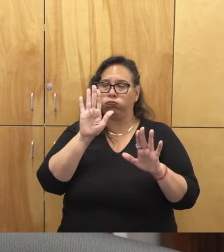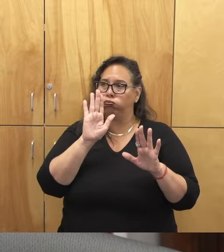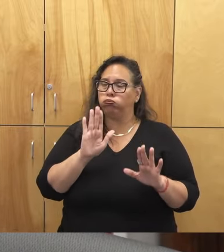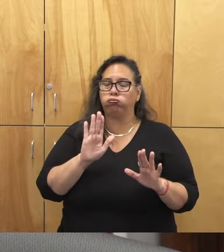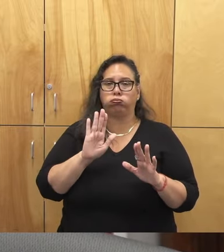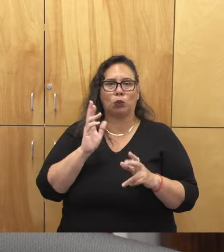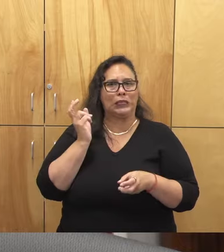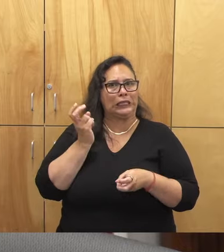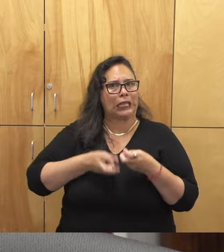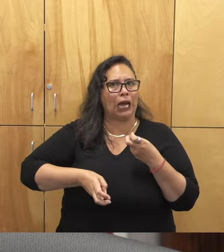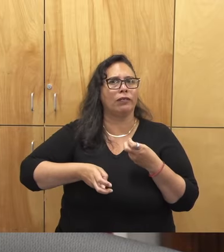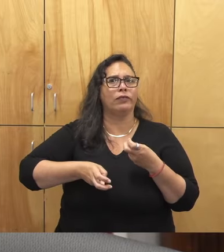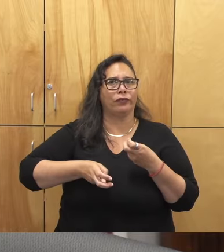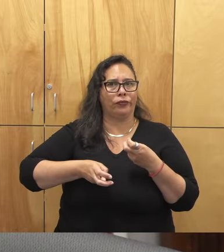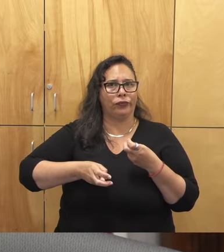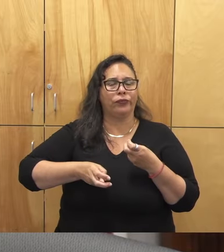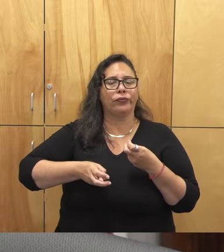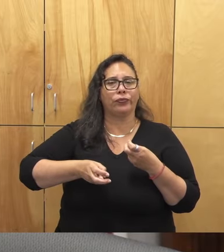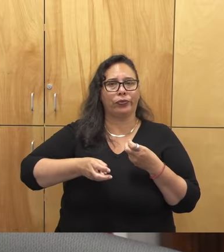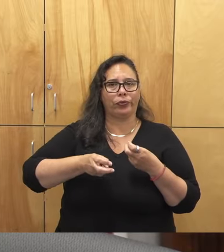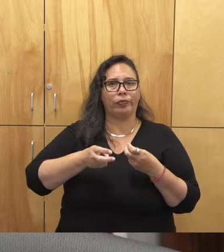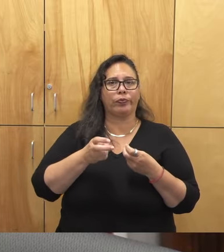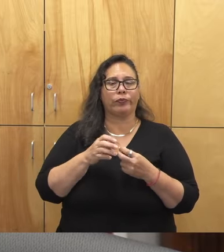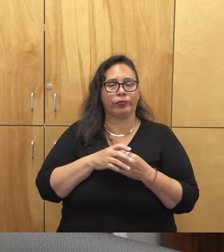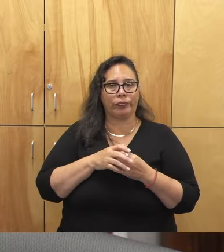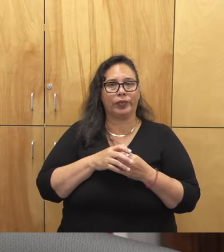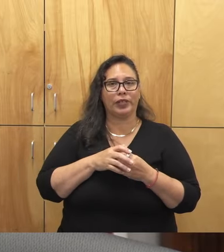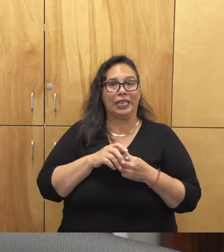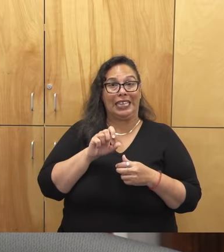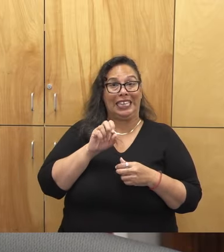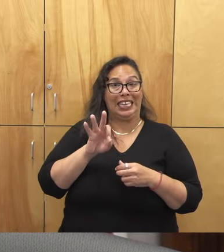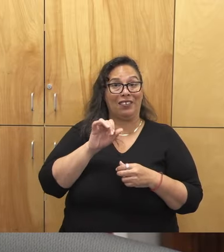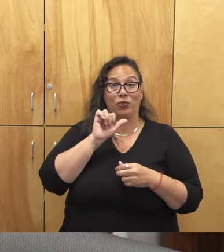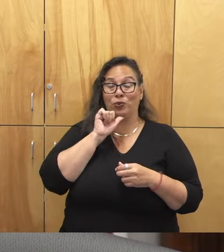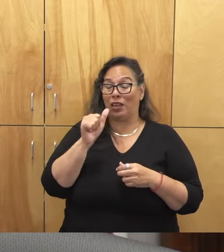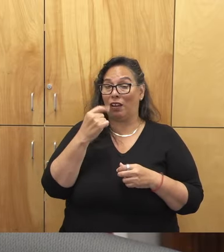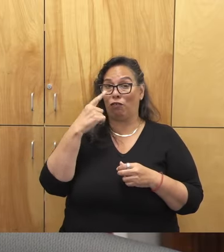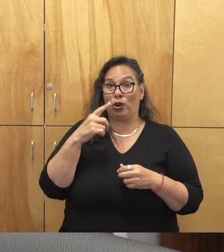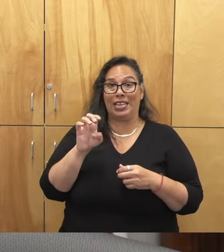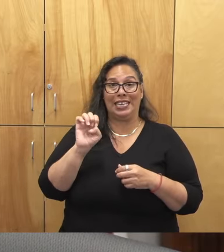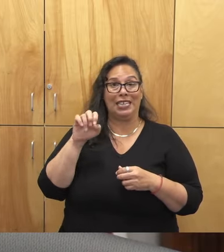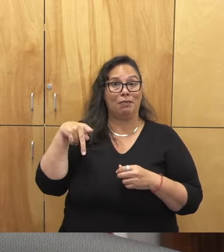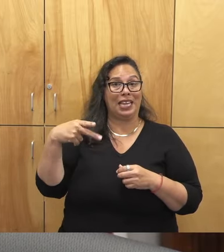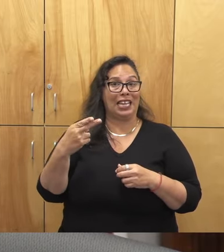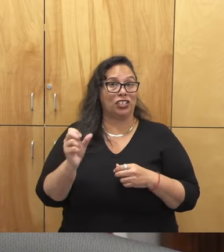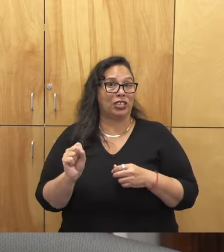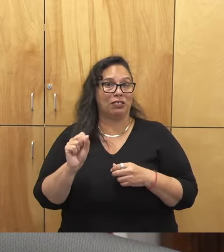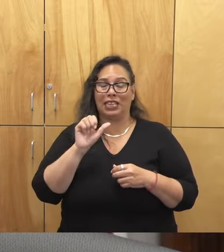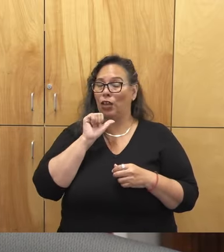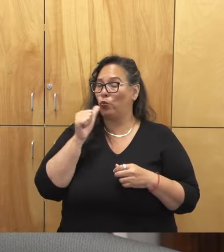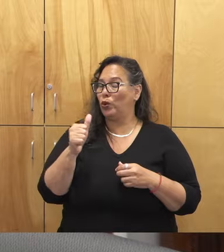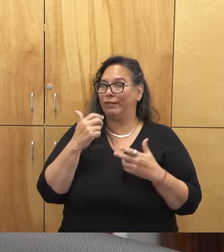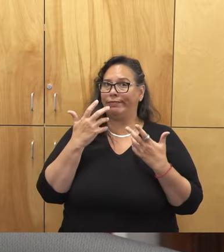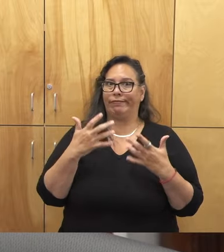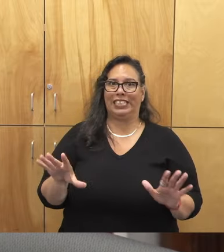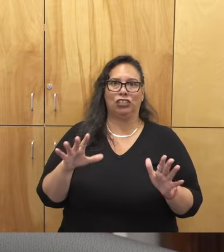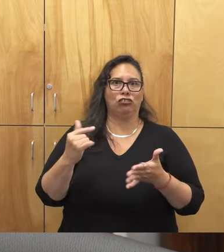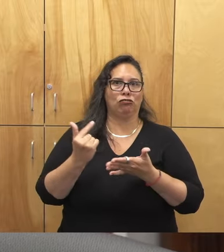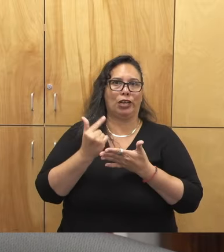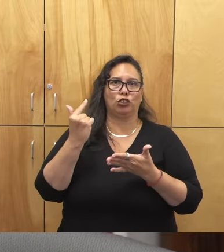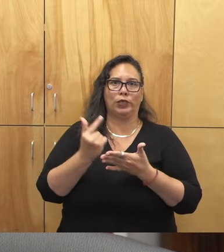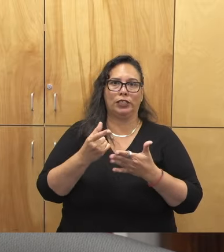how tough it had been, but if it had not been for EPHS, they would not have completed their graduation requirements. For